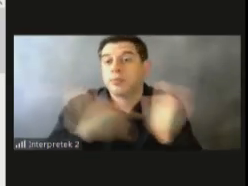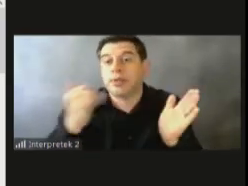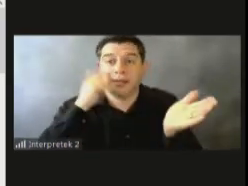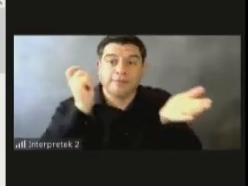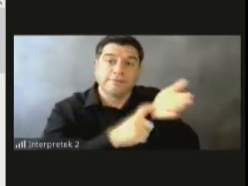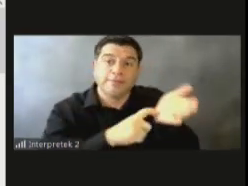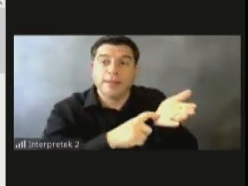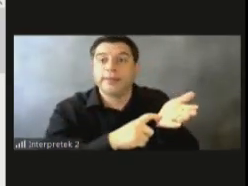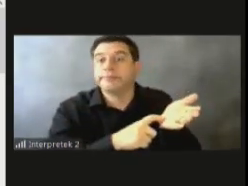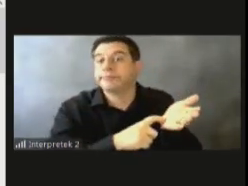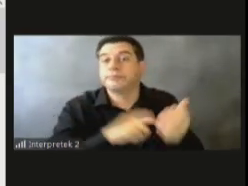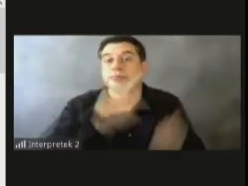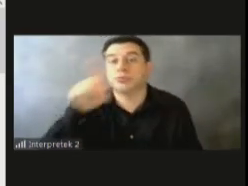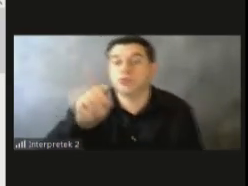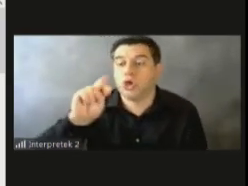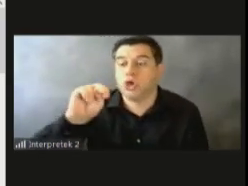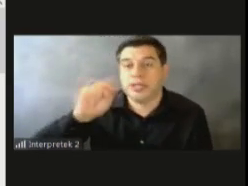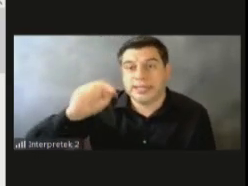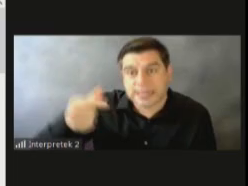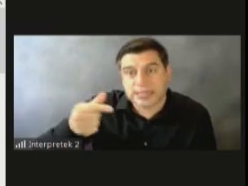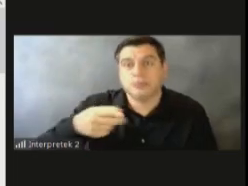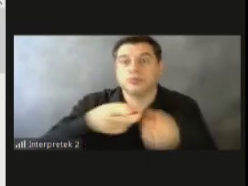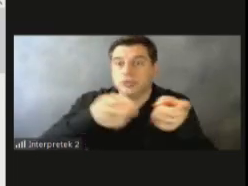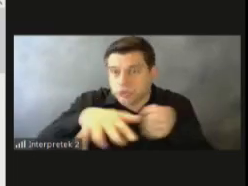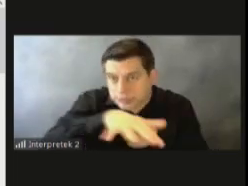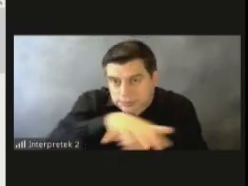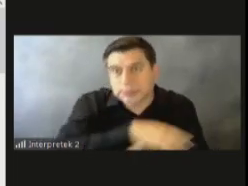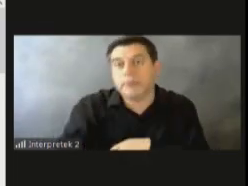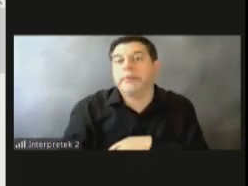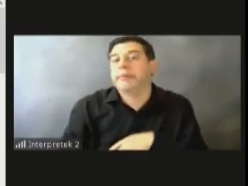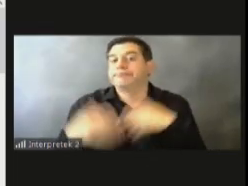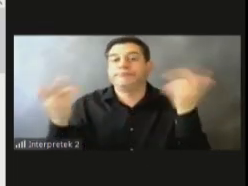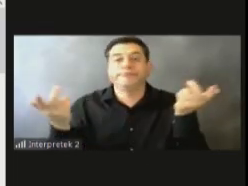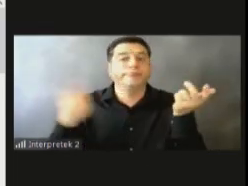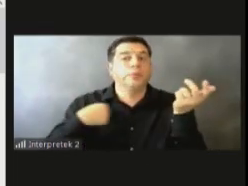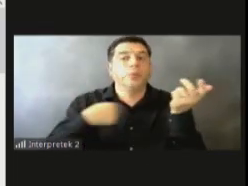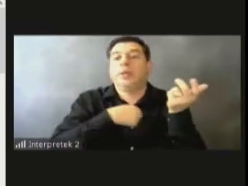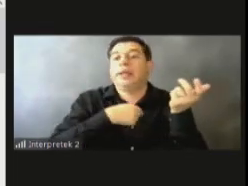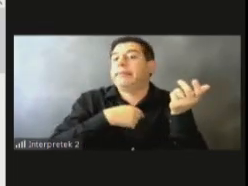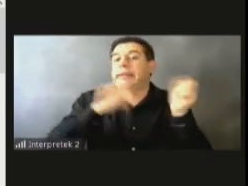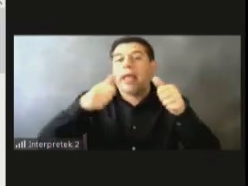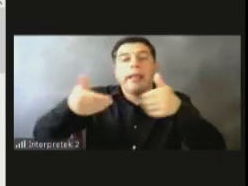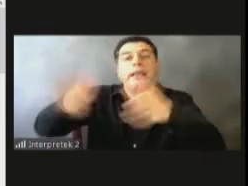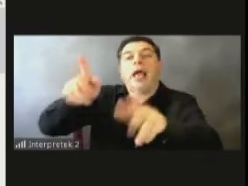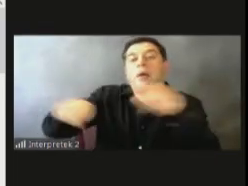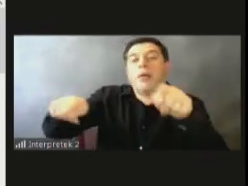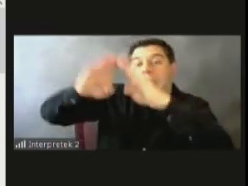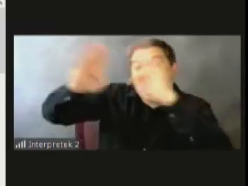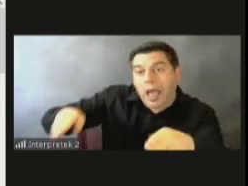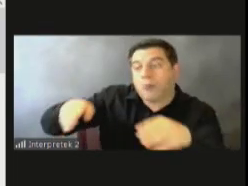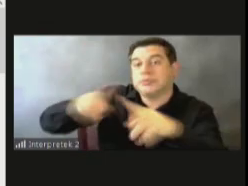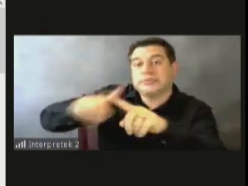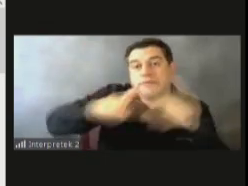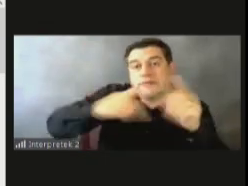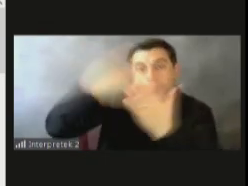allow affordable housing development in more broadly across the city, conducting public engagement in year 2, and then